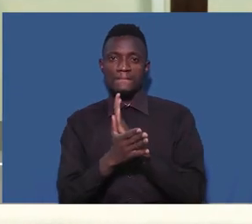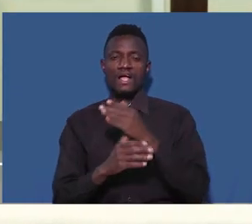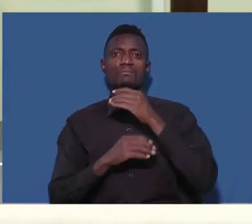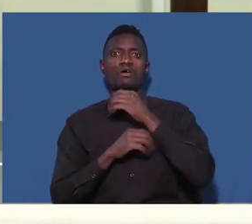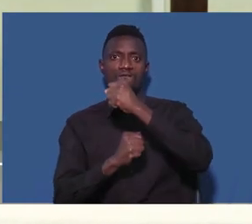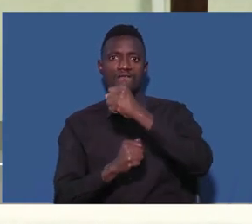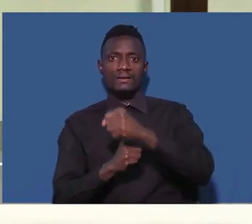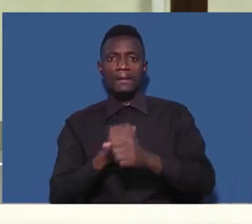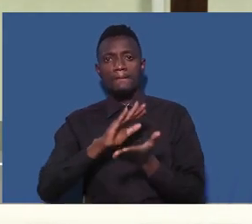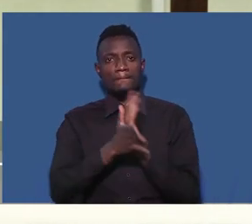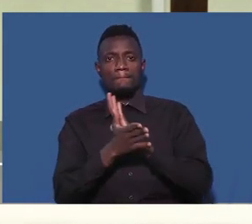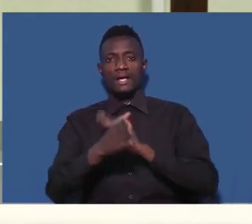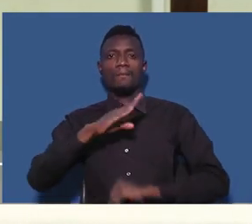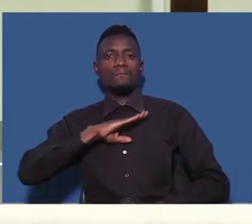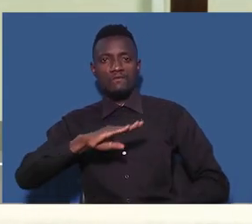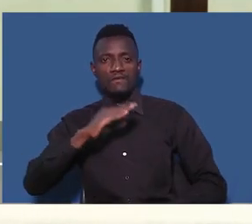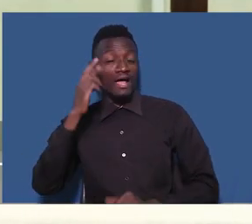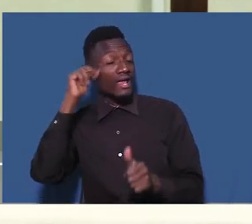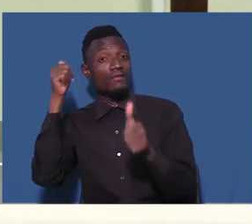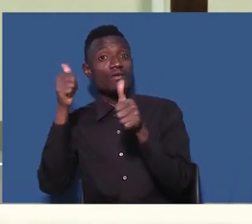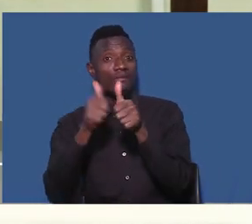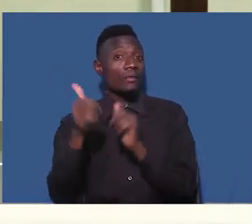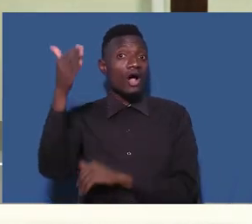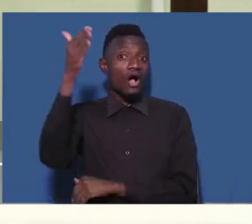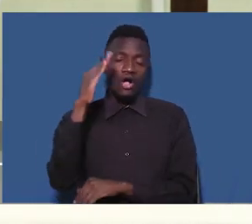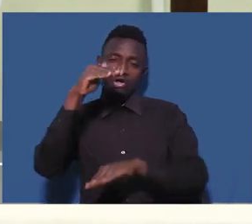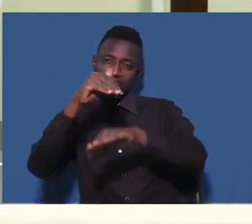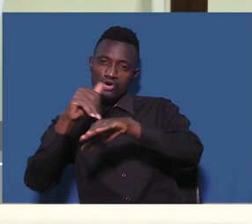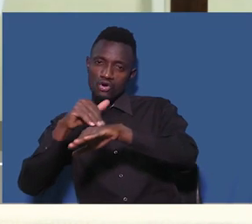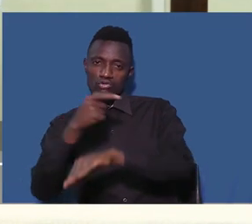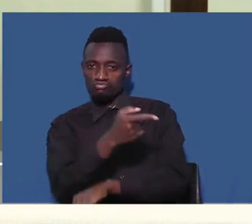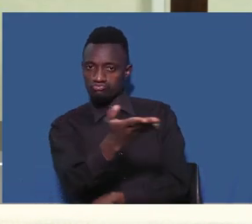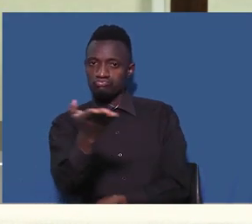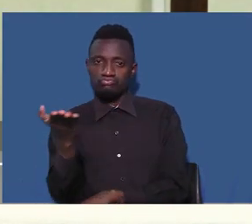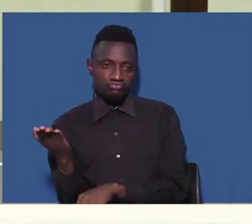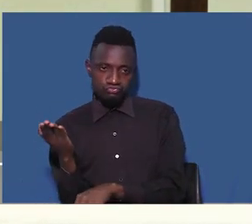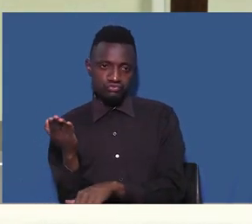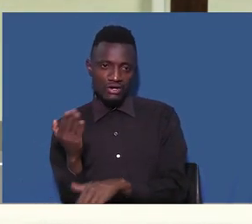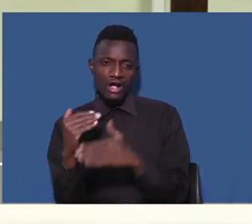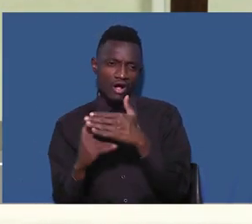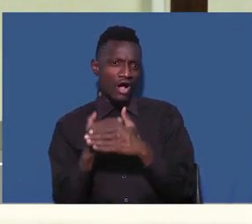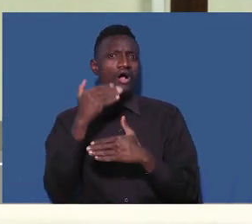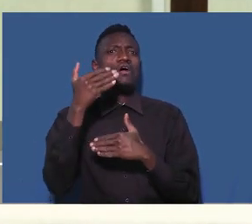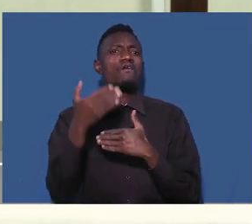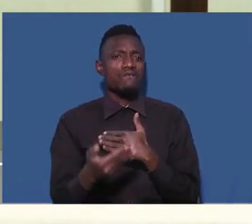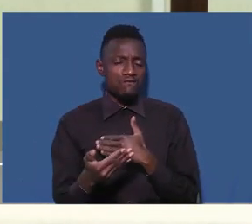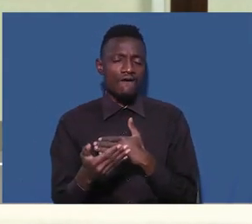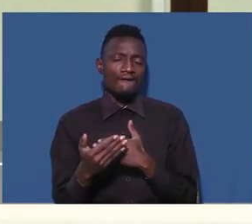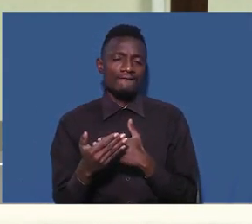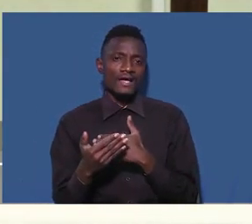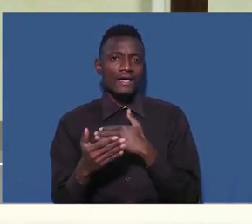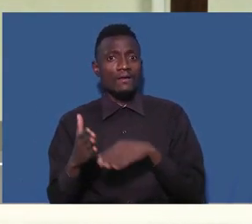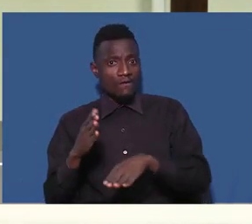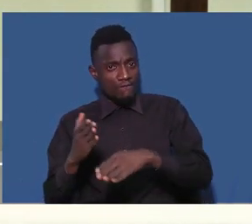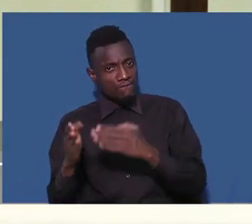has called you to actually go beyond the norm and trust him and be bold in